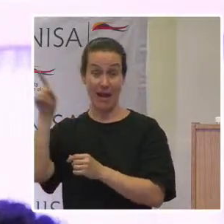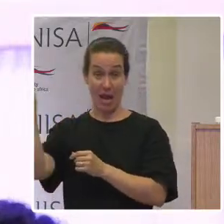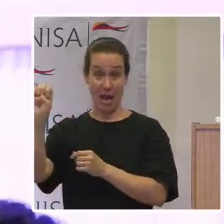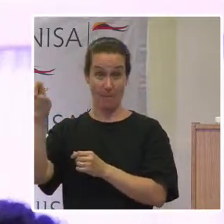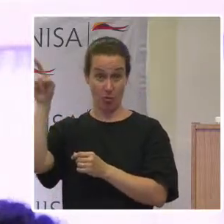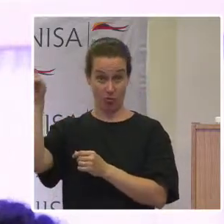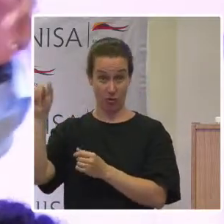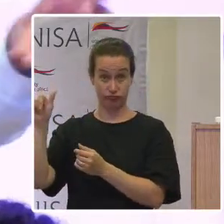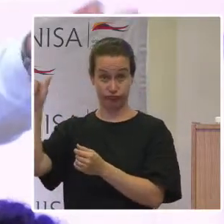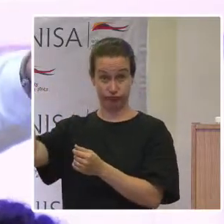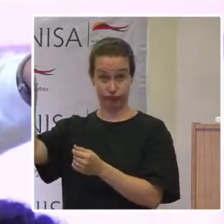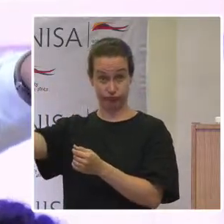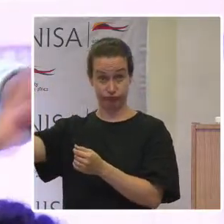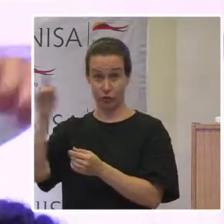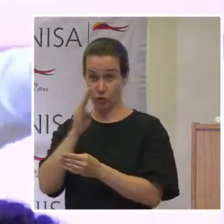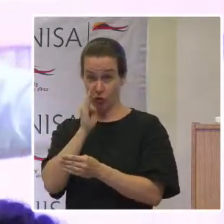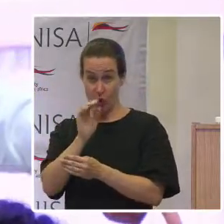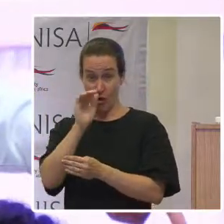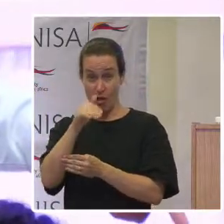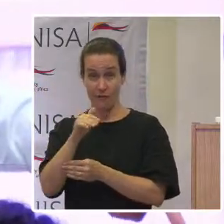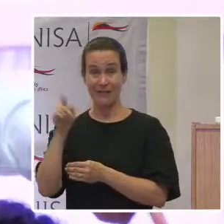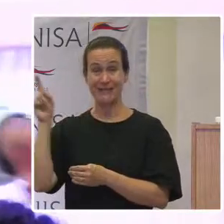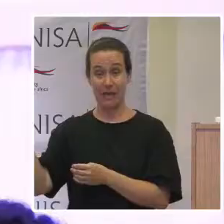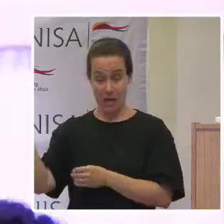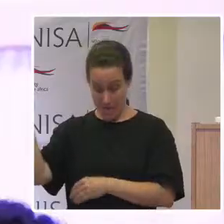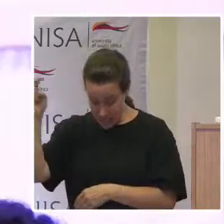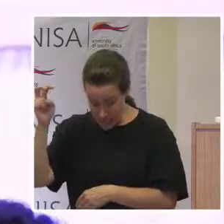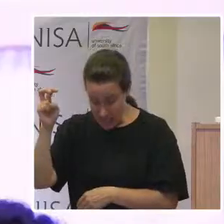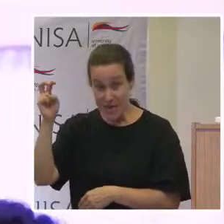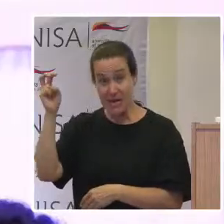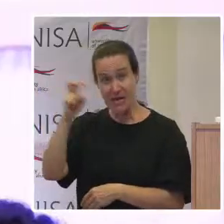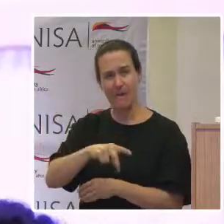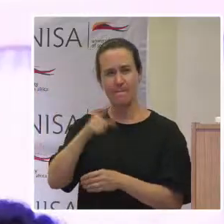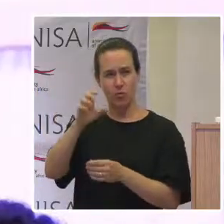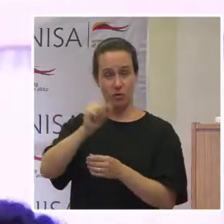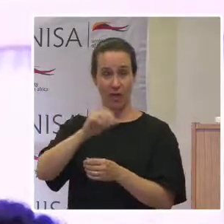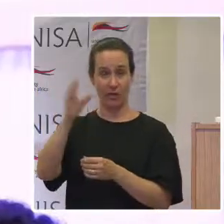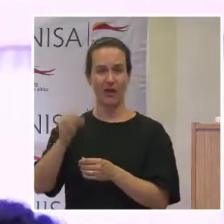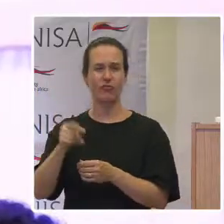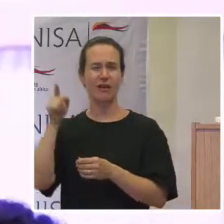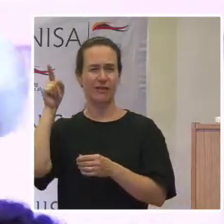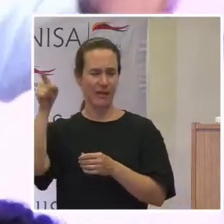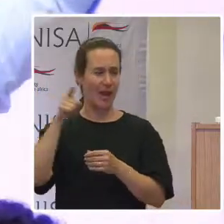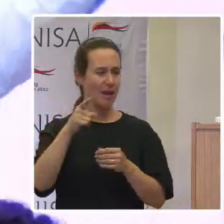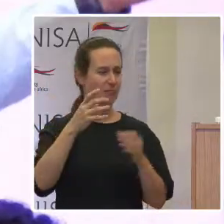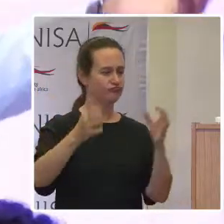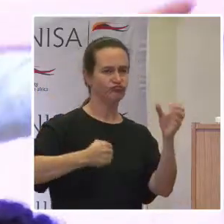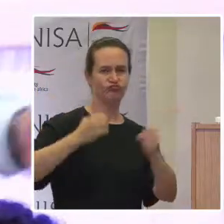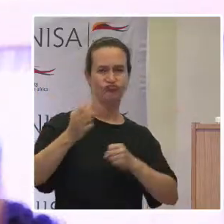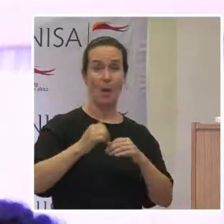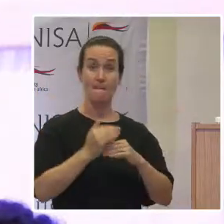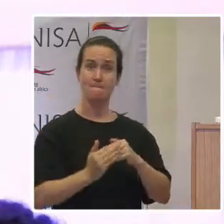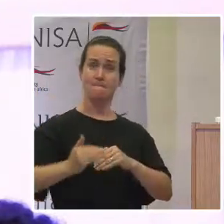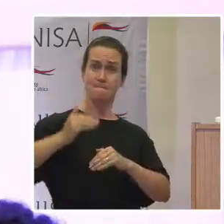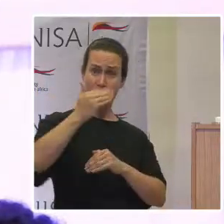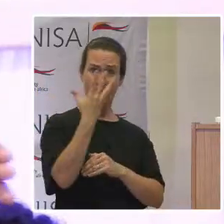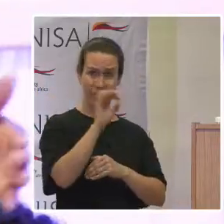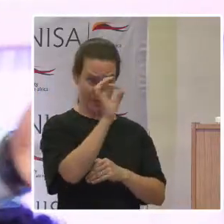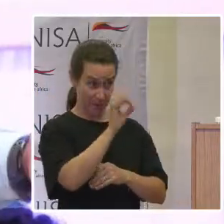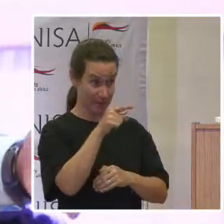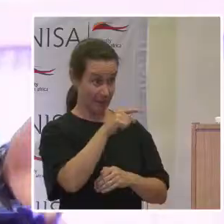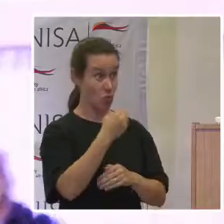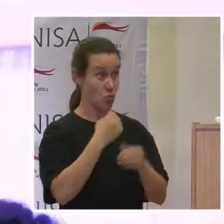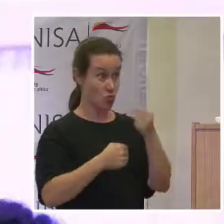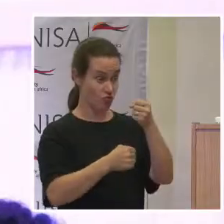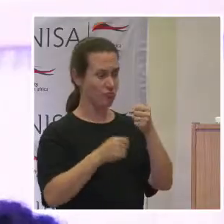Emirates, immediately after that, they came to South Africa, they had a recruitment drive, and they've recruited almost more than half of the pilots